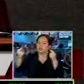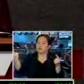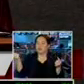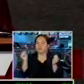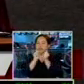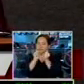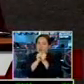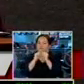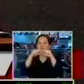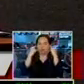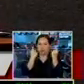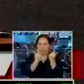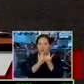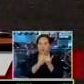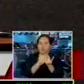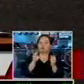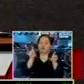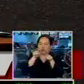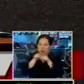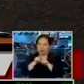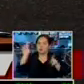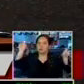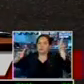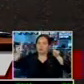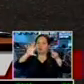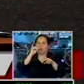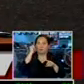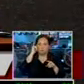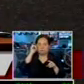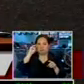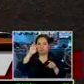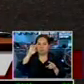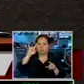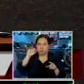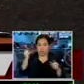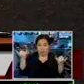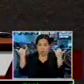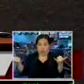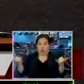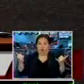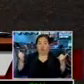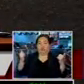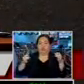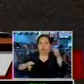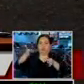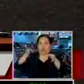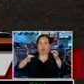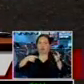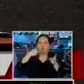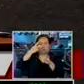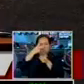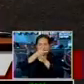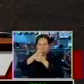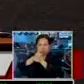well as the public and the media, that this trial will be governed by the